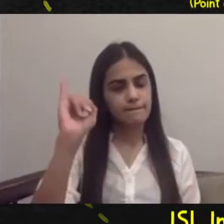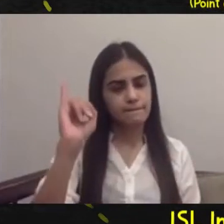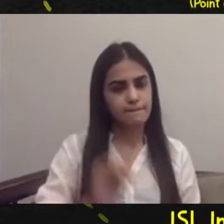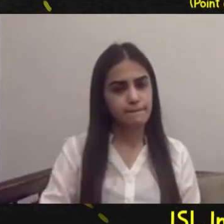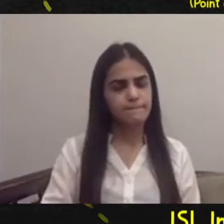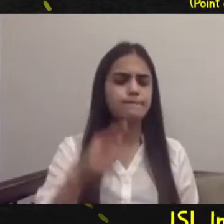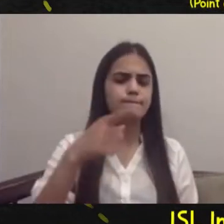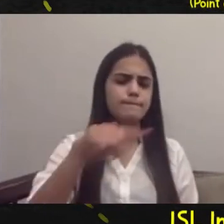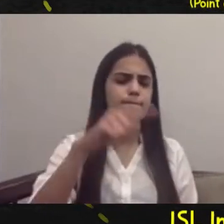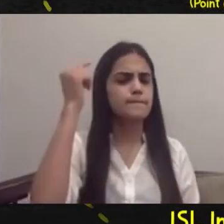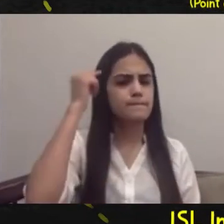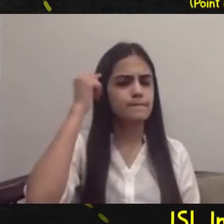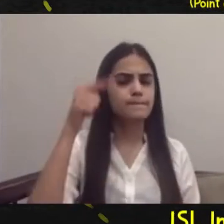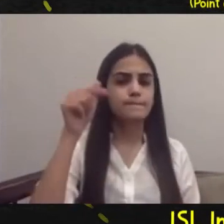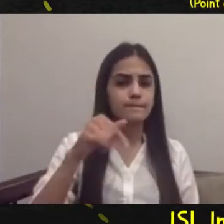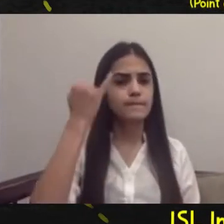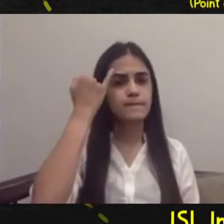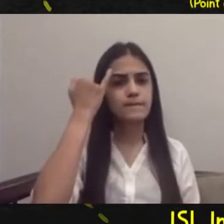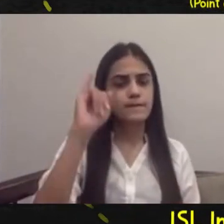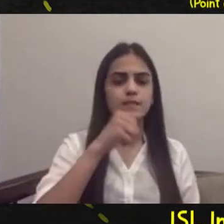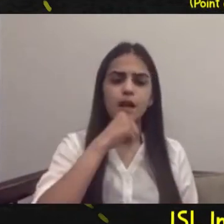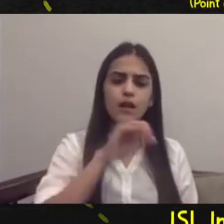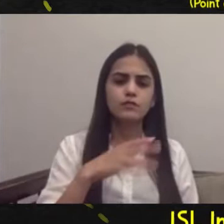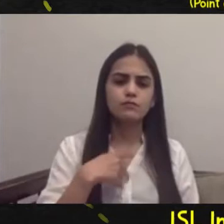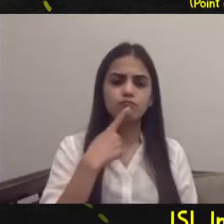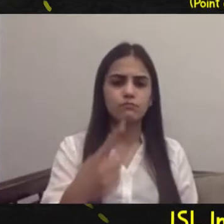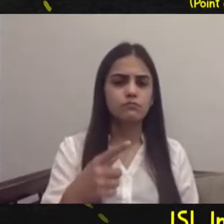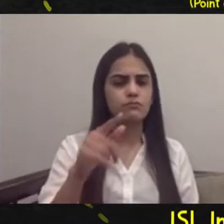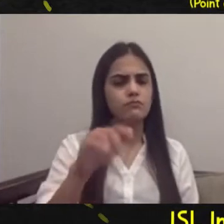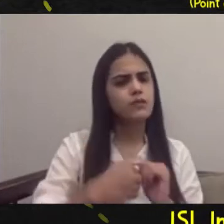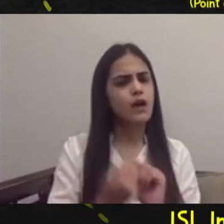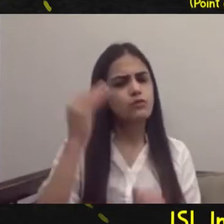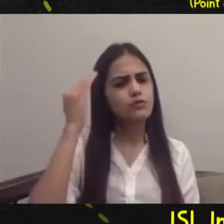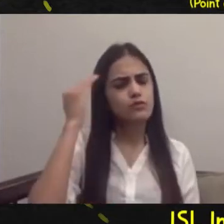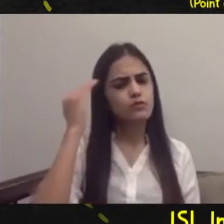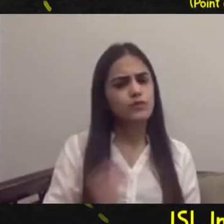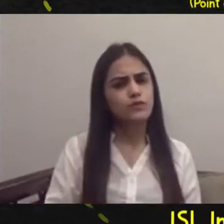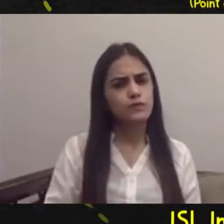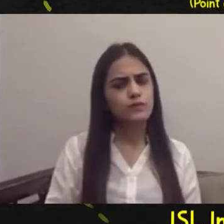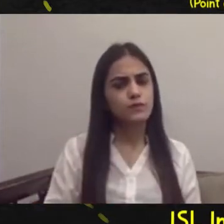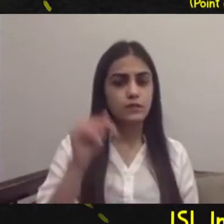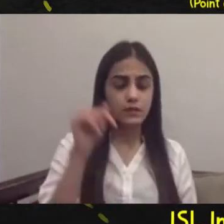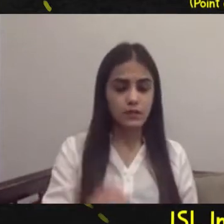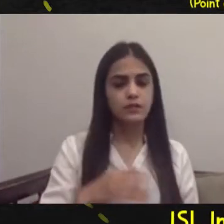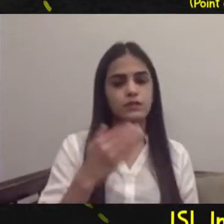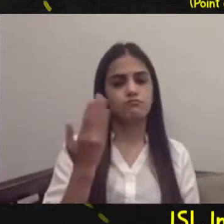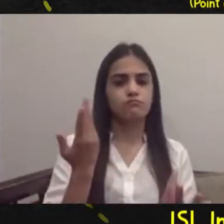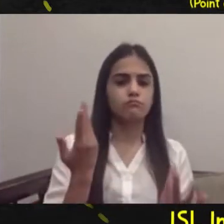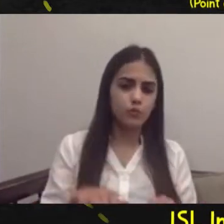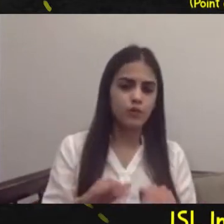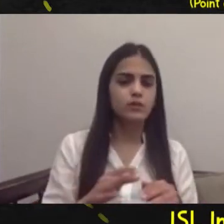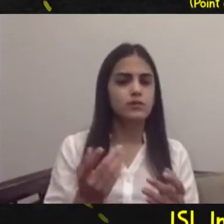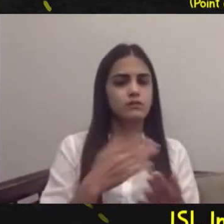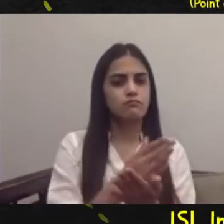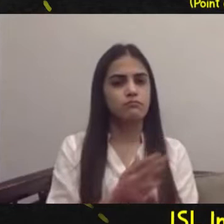about it. In an earlier age, we would say, how do you know that? This has now been replaced with, what data